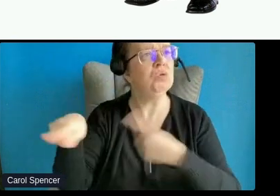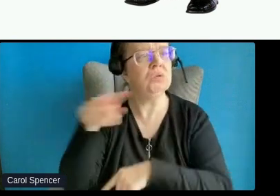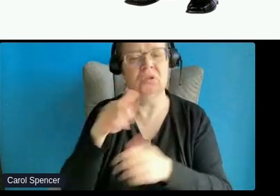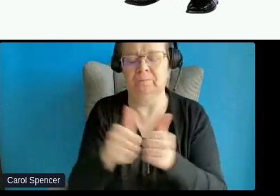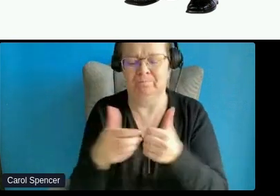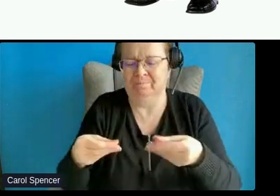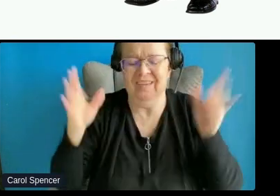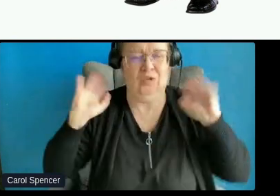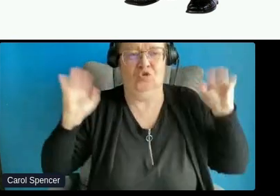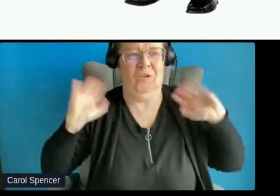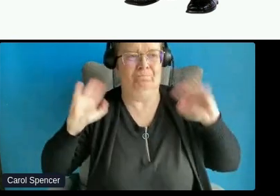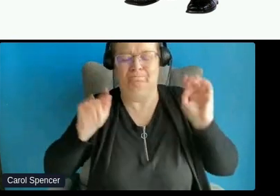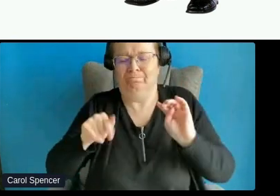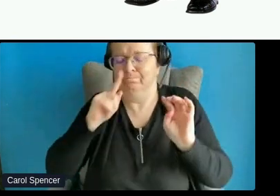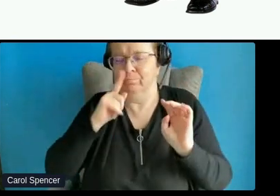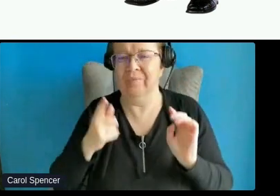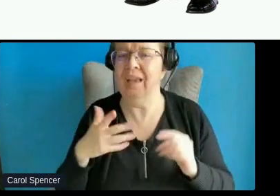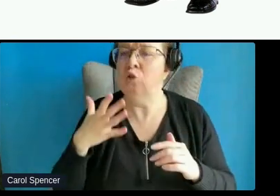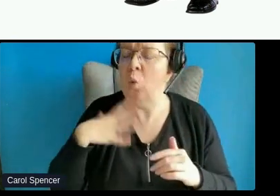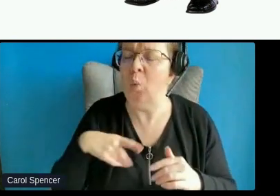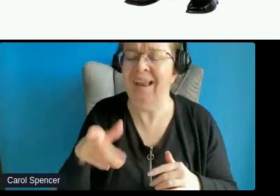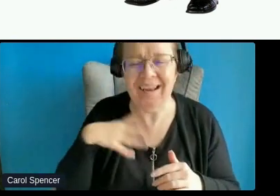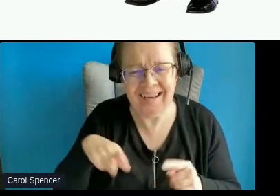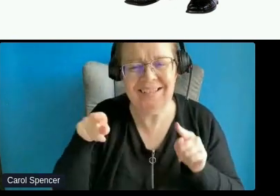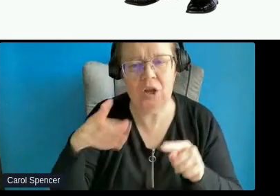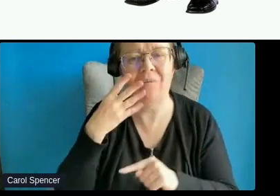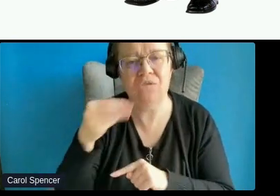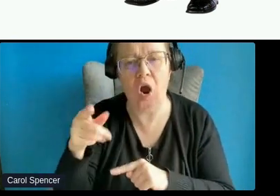must also be easy to find and understand,